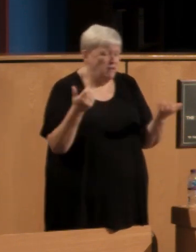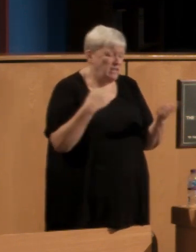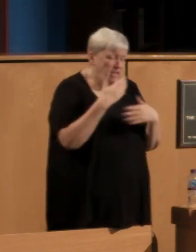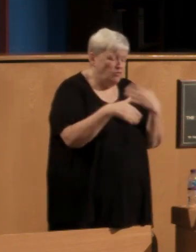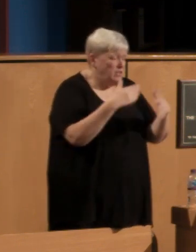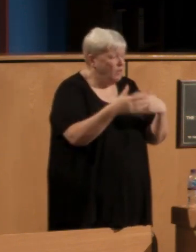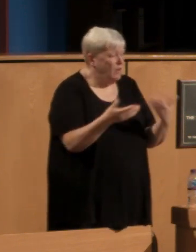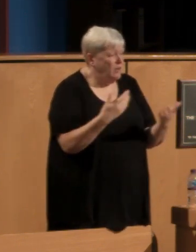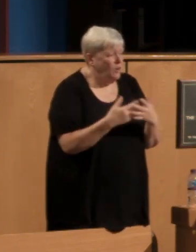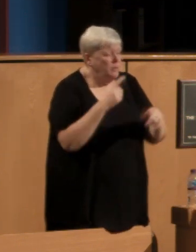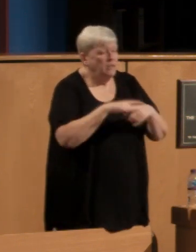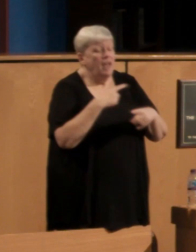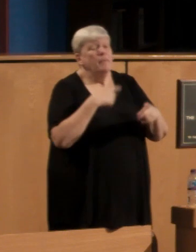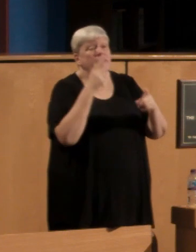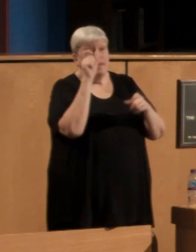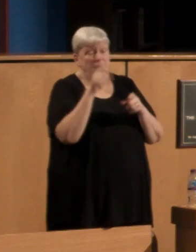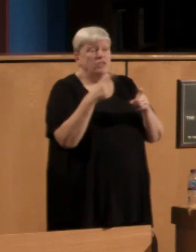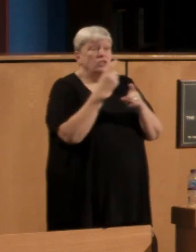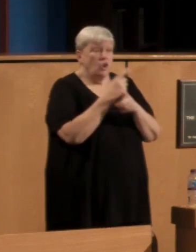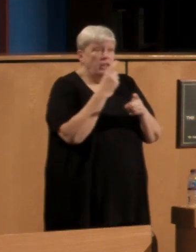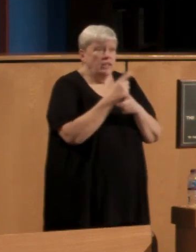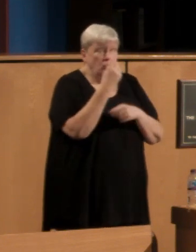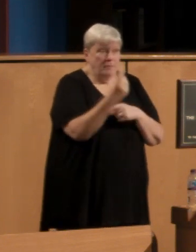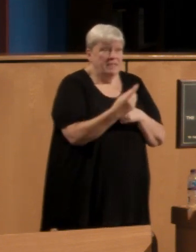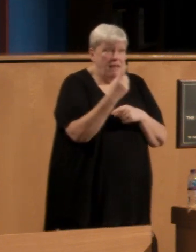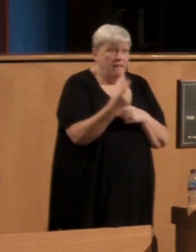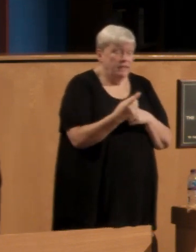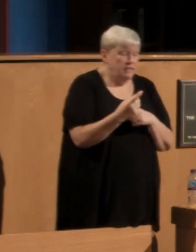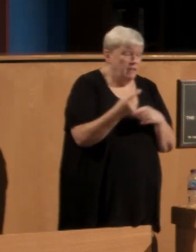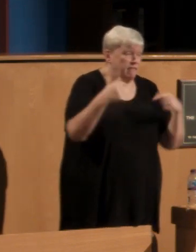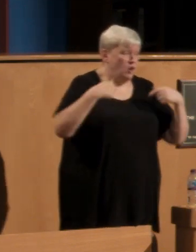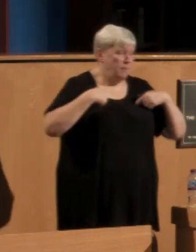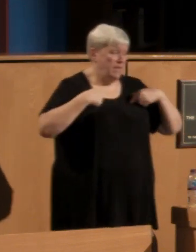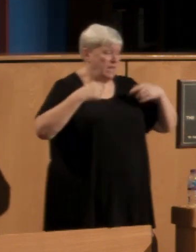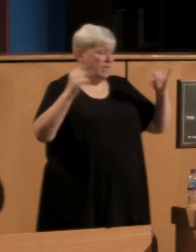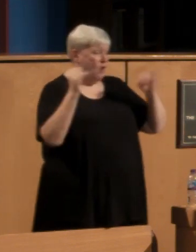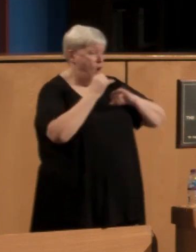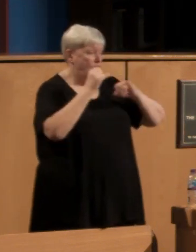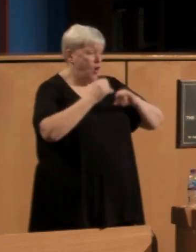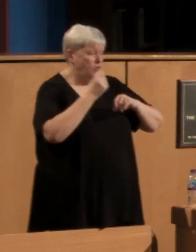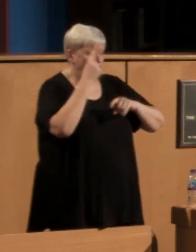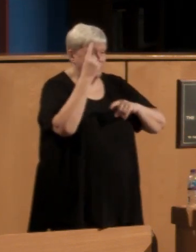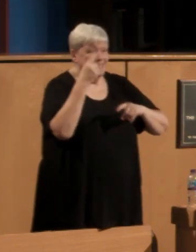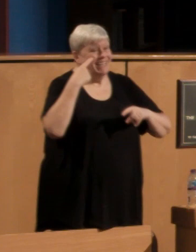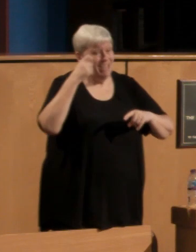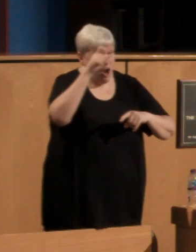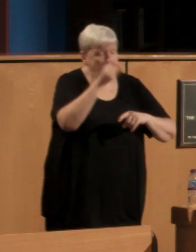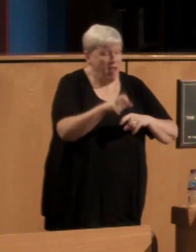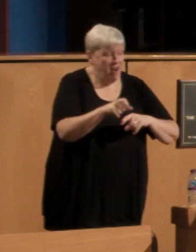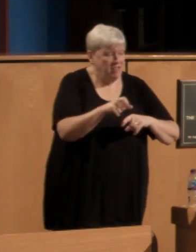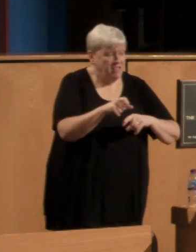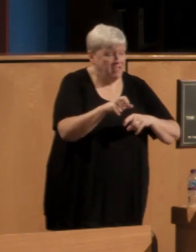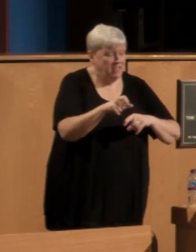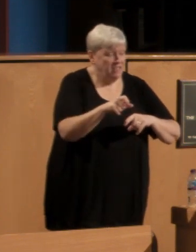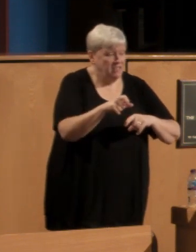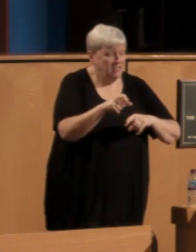loop, and this person is talking to themselves. And for me, the horror is realizing that this young person that's so full of hope and full of